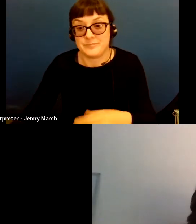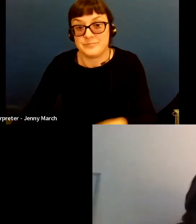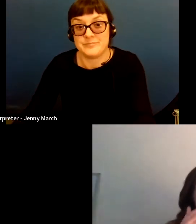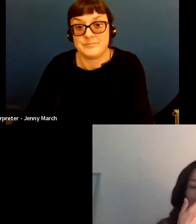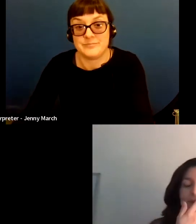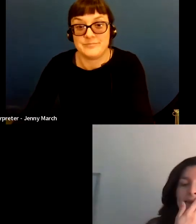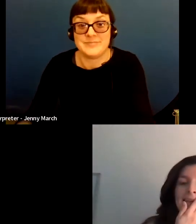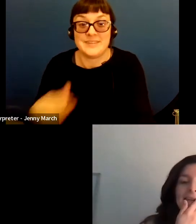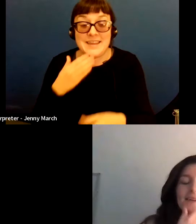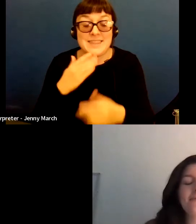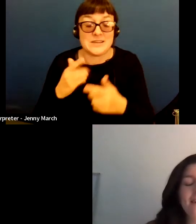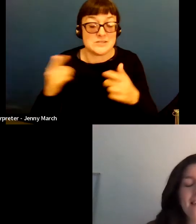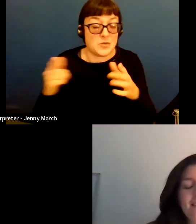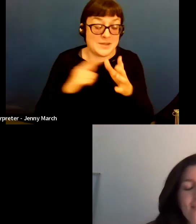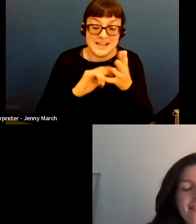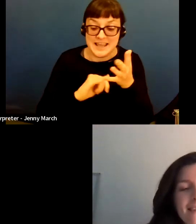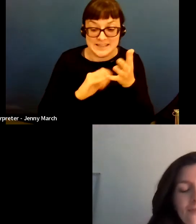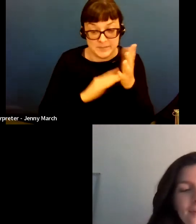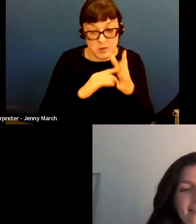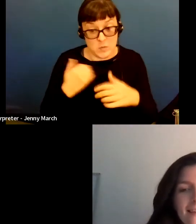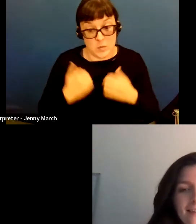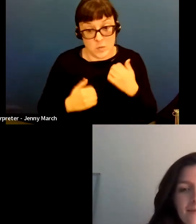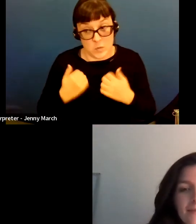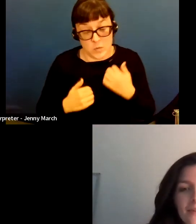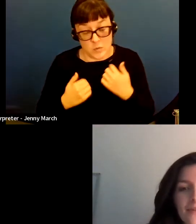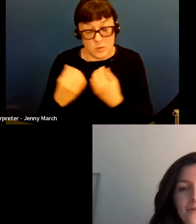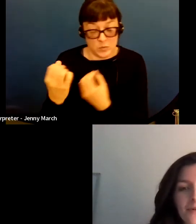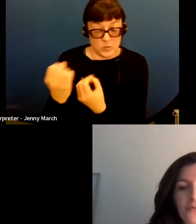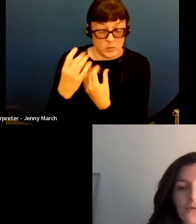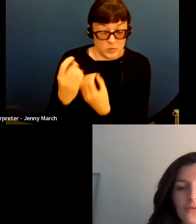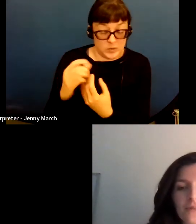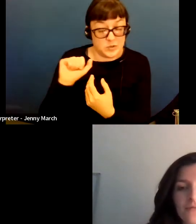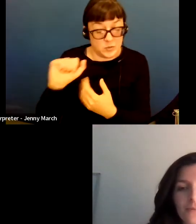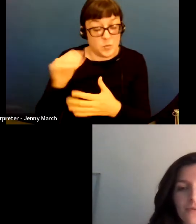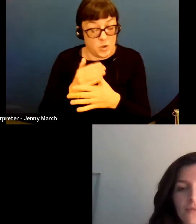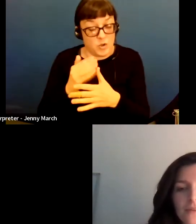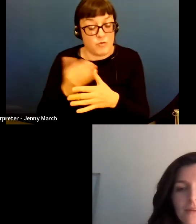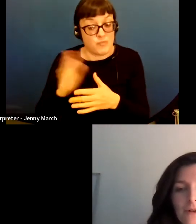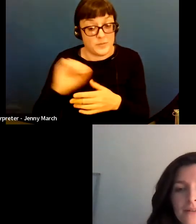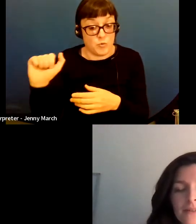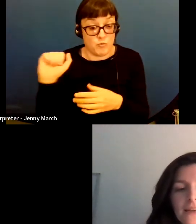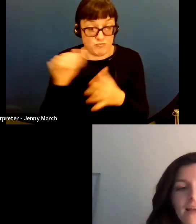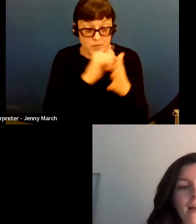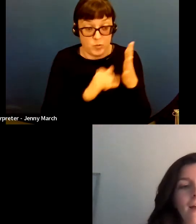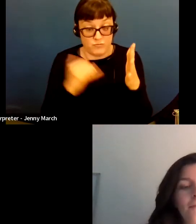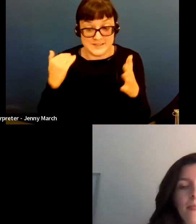Thank you so much, Asma. That was really, really interesting and great to hear some of the work from your recent report as